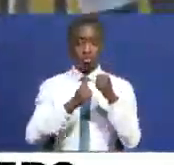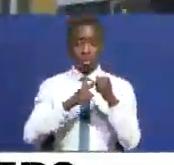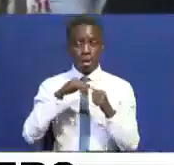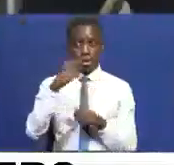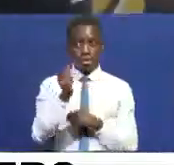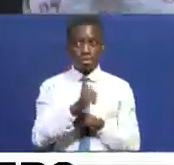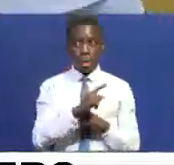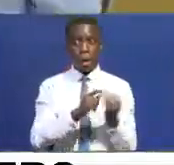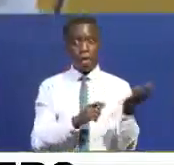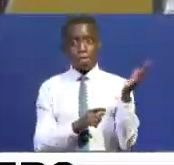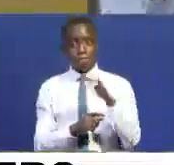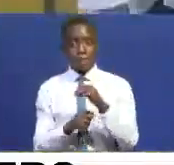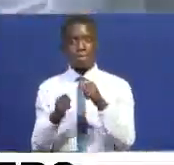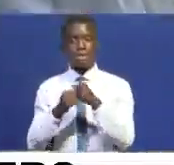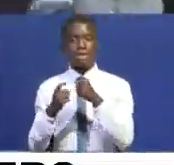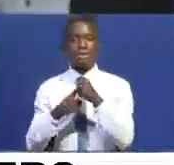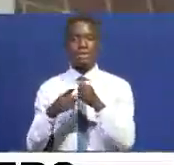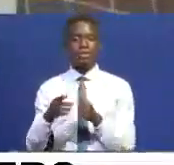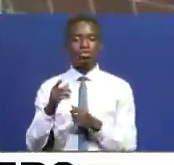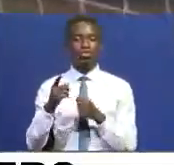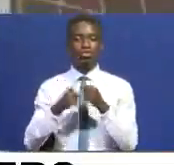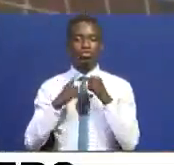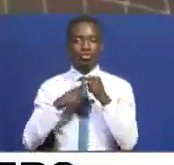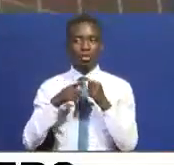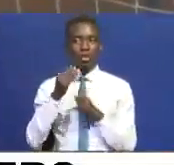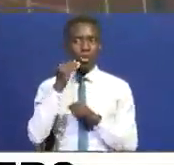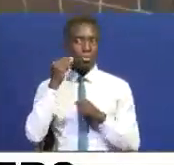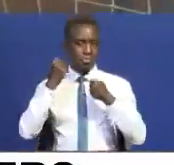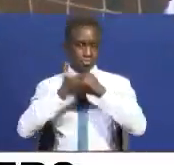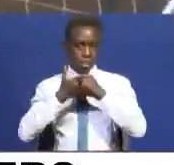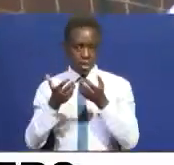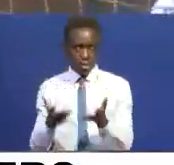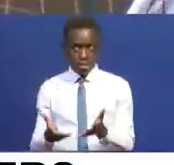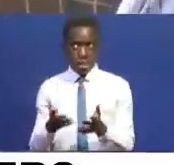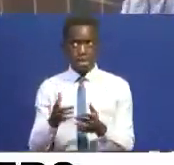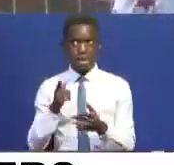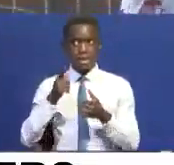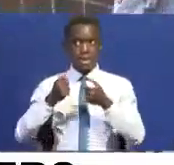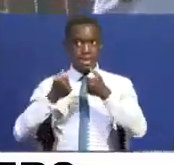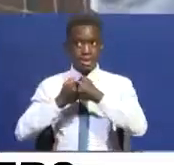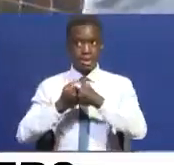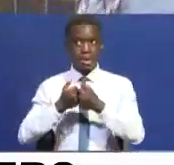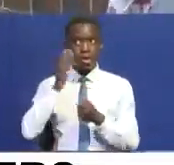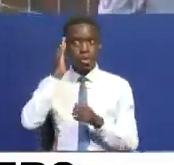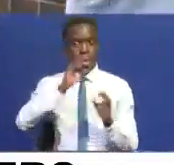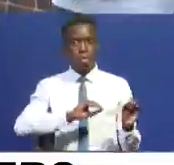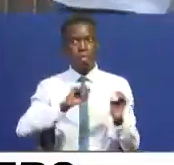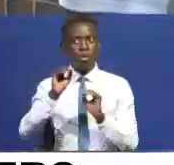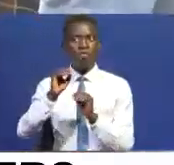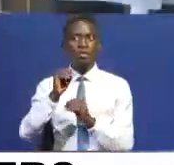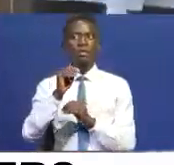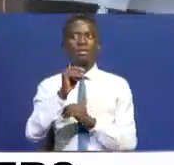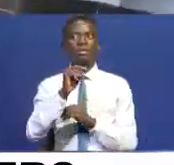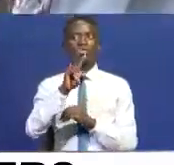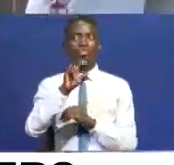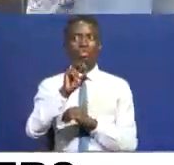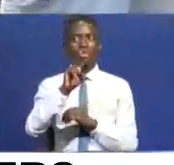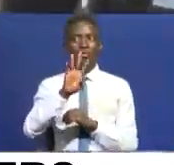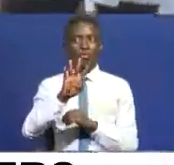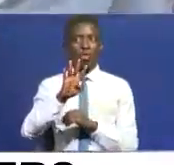16th of June here in Kenya. The aggregate win of the two-legged tie will secure a ticket to the 2024